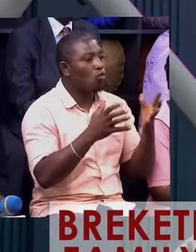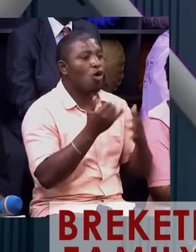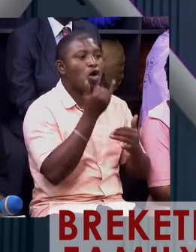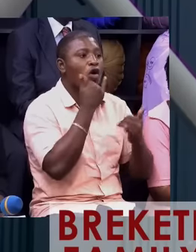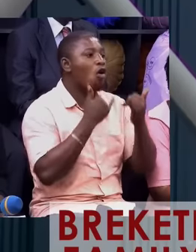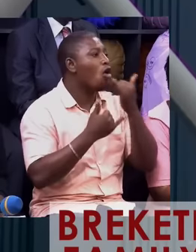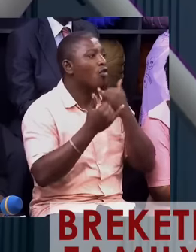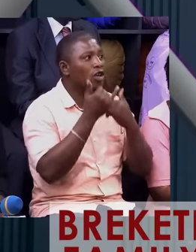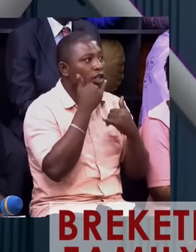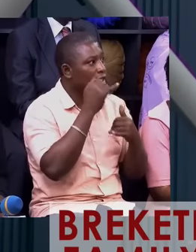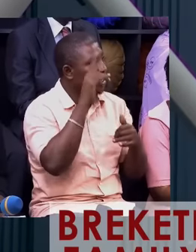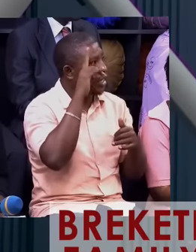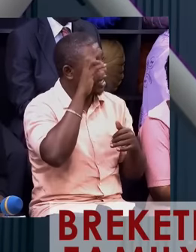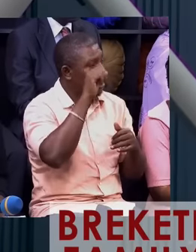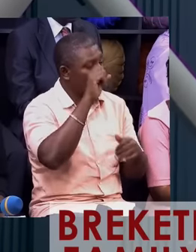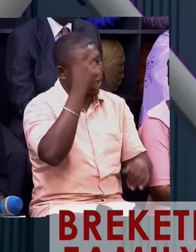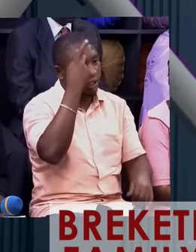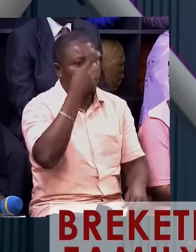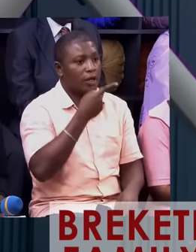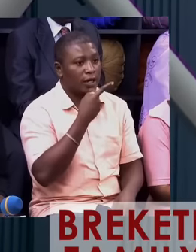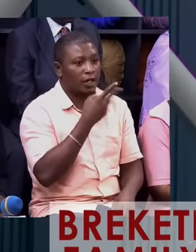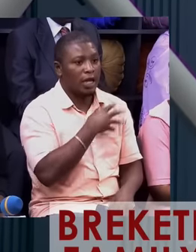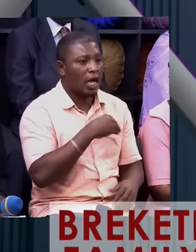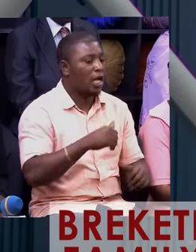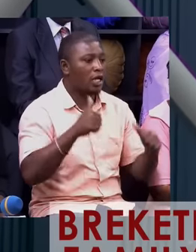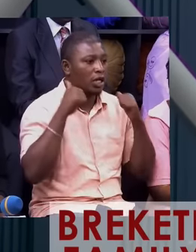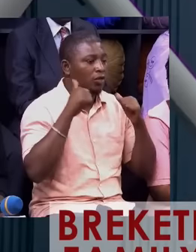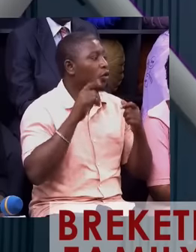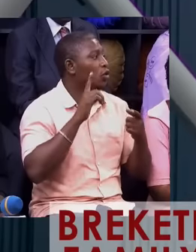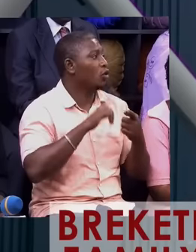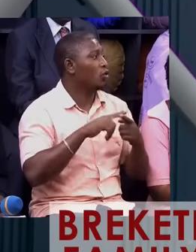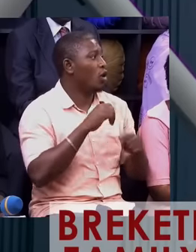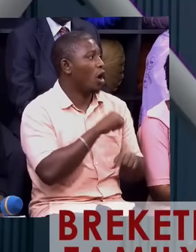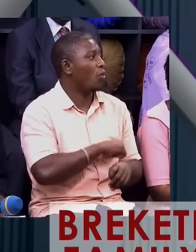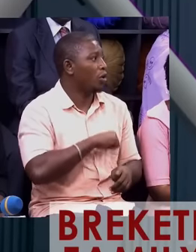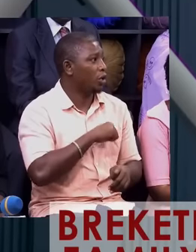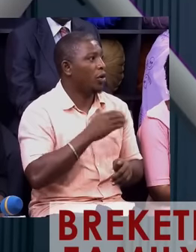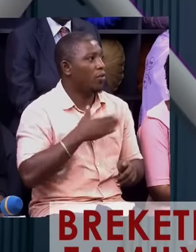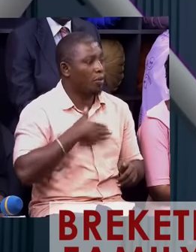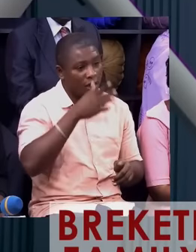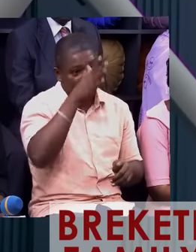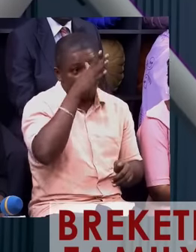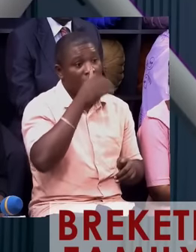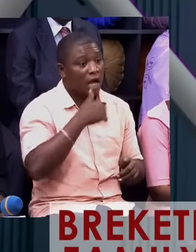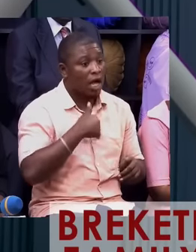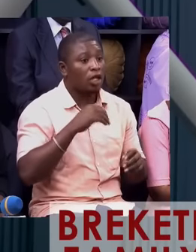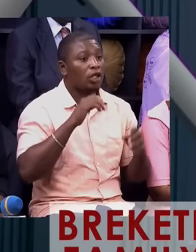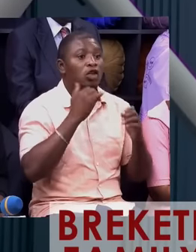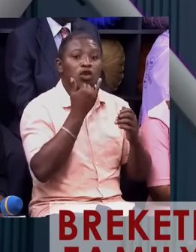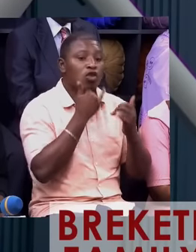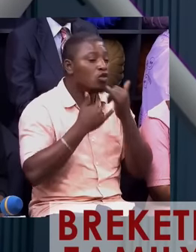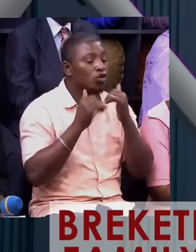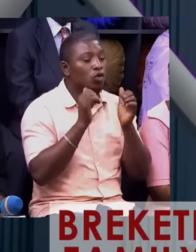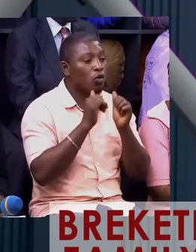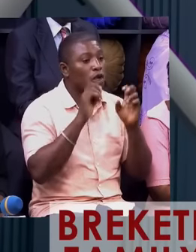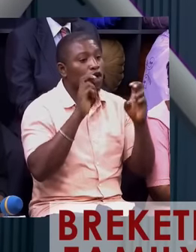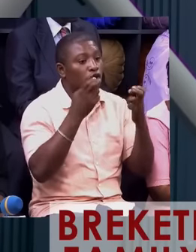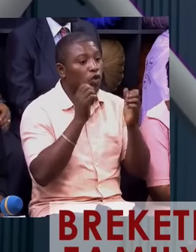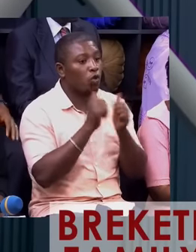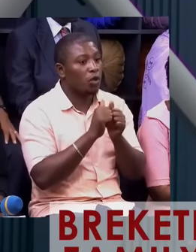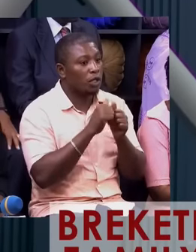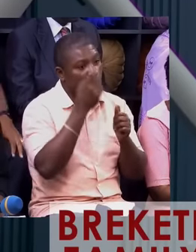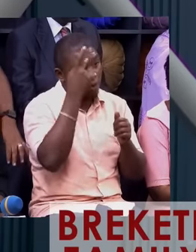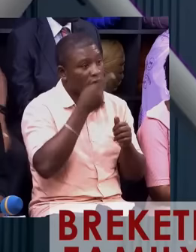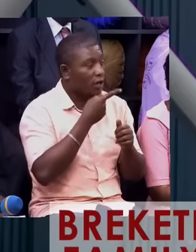parents and refused to apologize my father has issues with his parents he insulted his mother to her